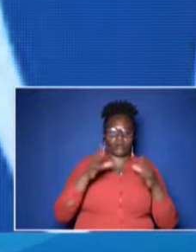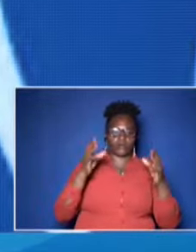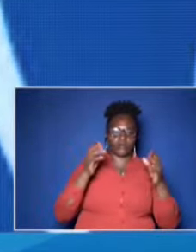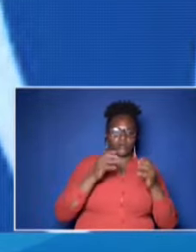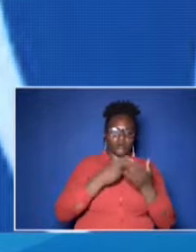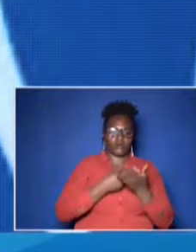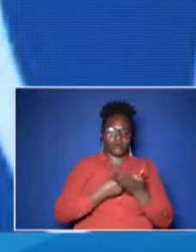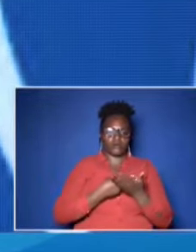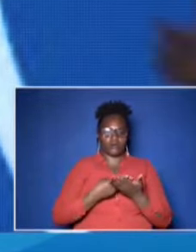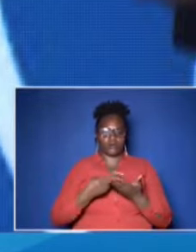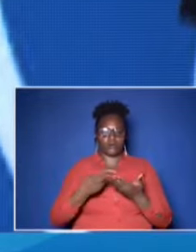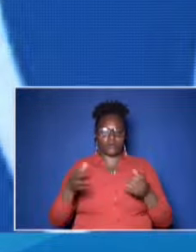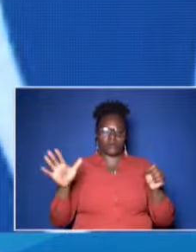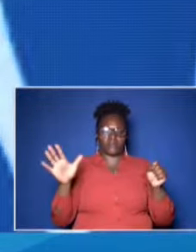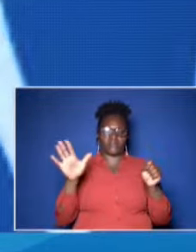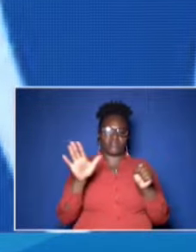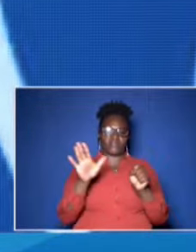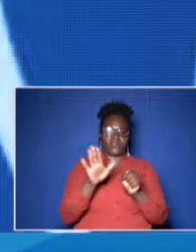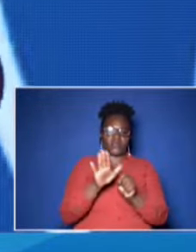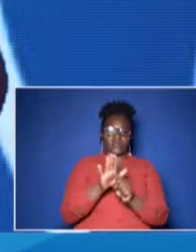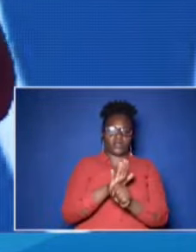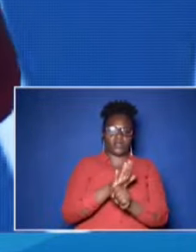me fill